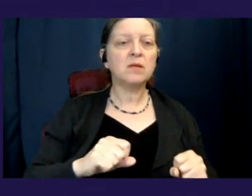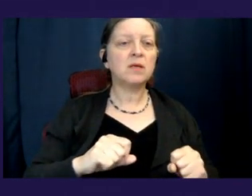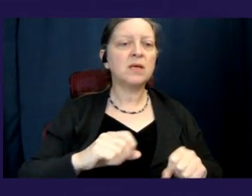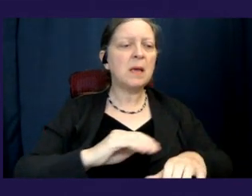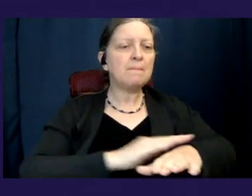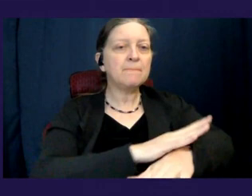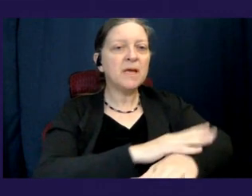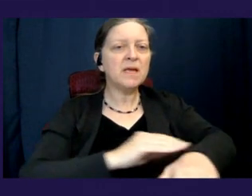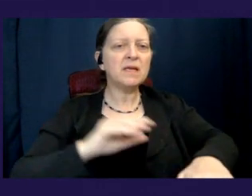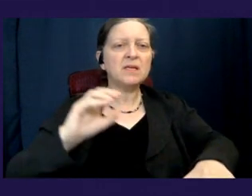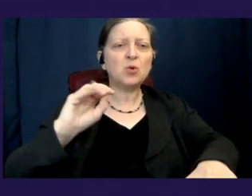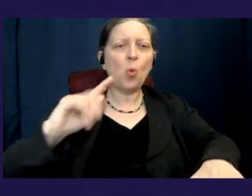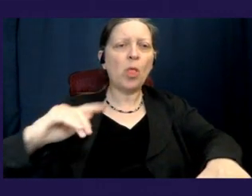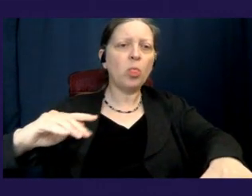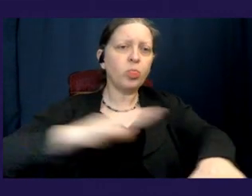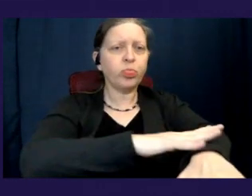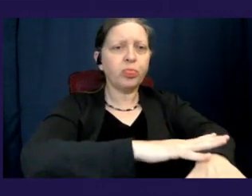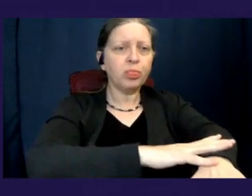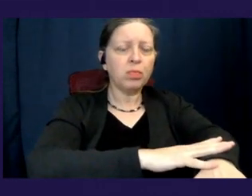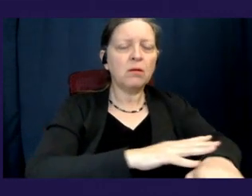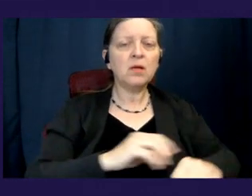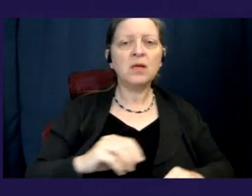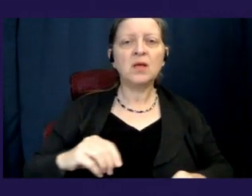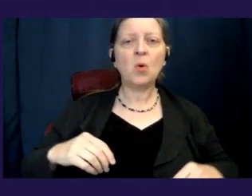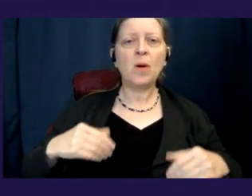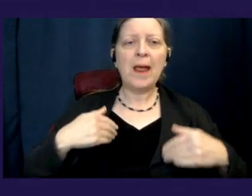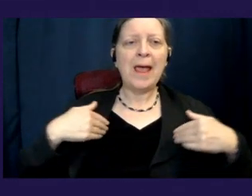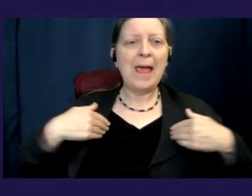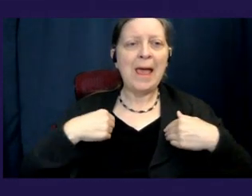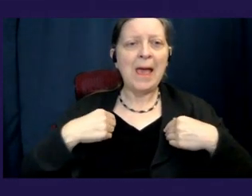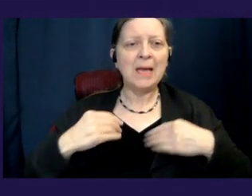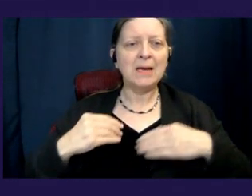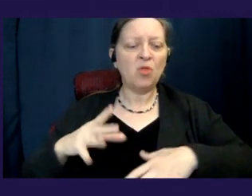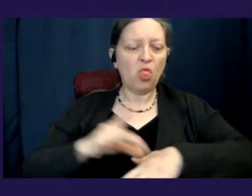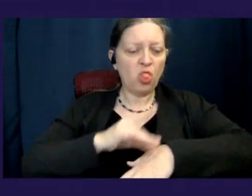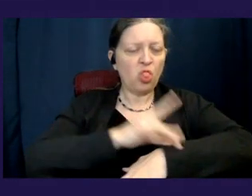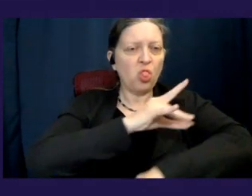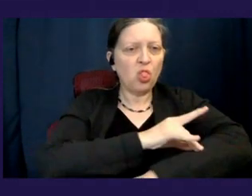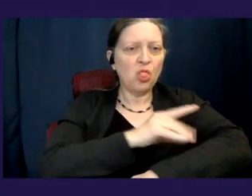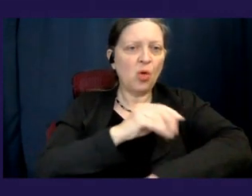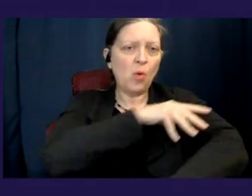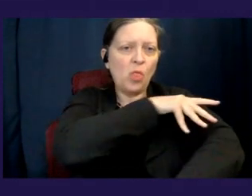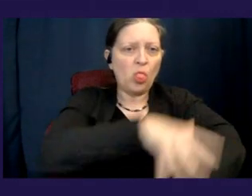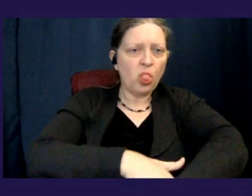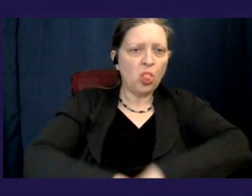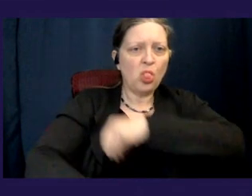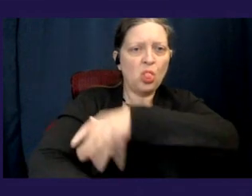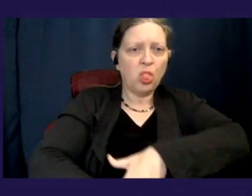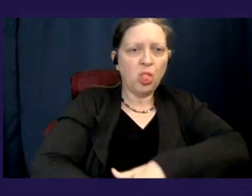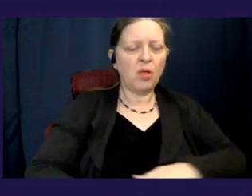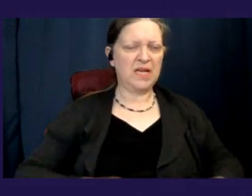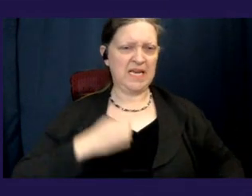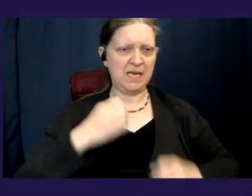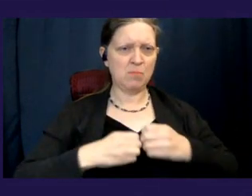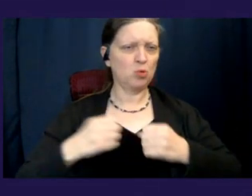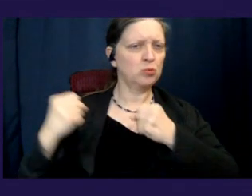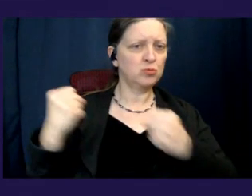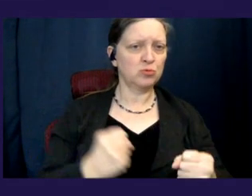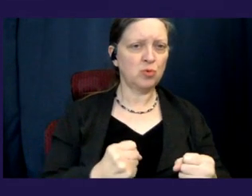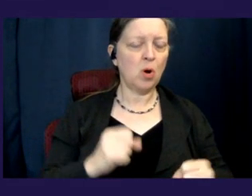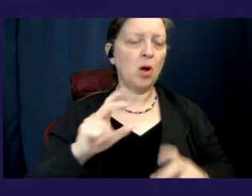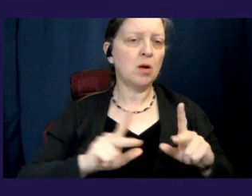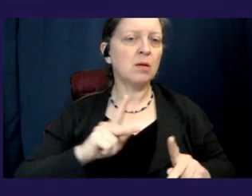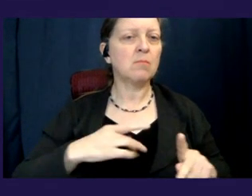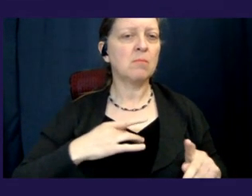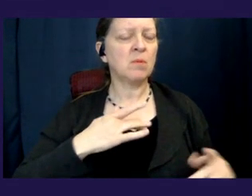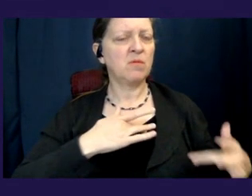wildlife. High emotional event, very high emotional valence. People were very concerned and sad. And there were these continuous impacts